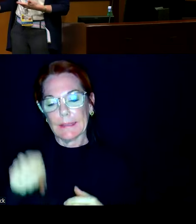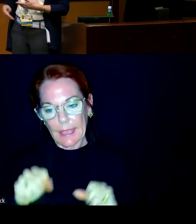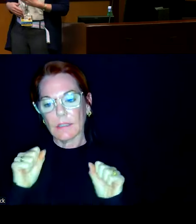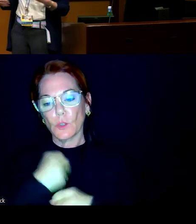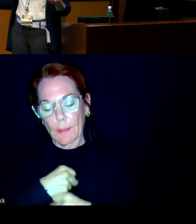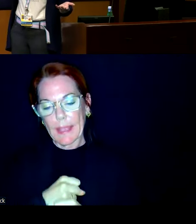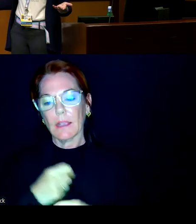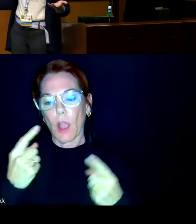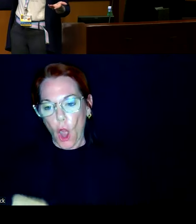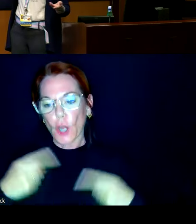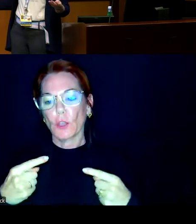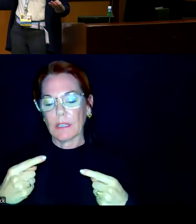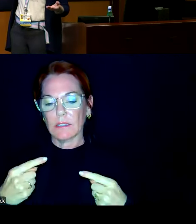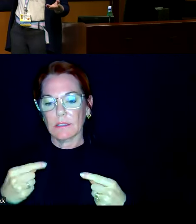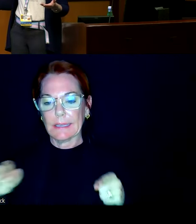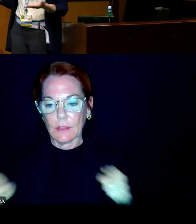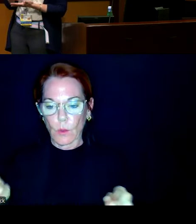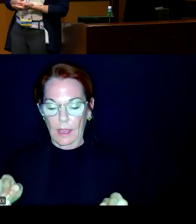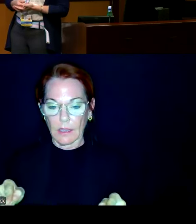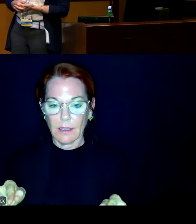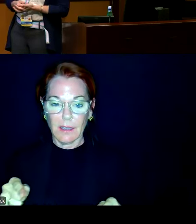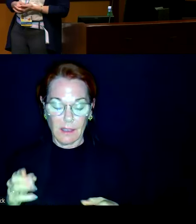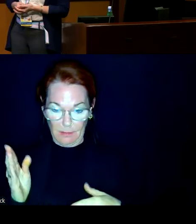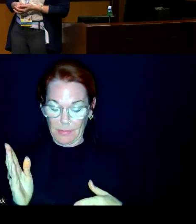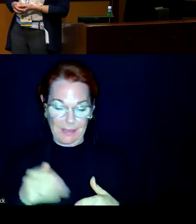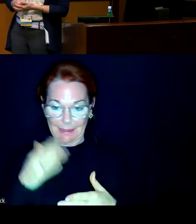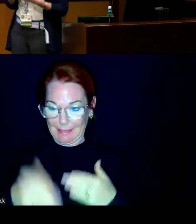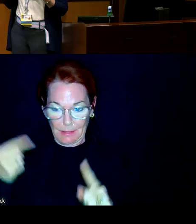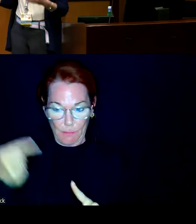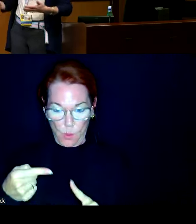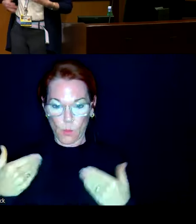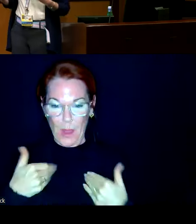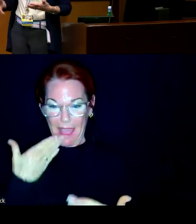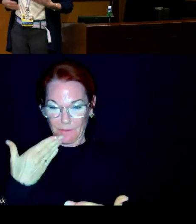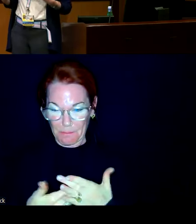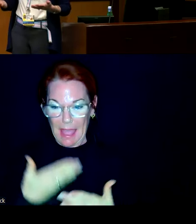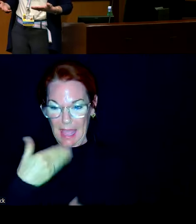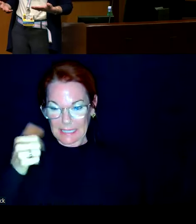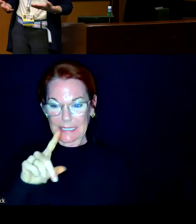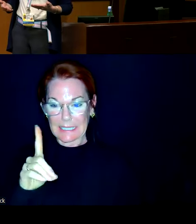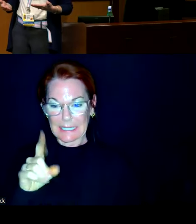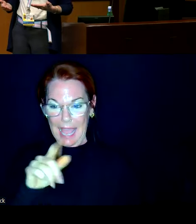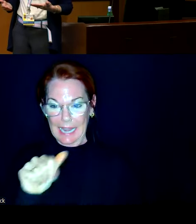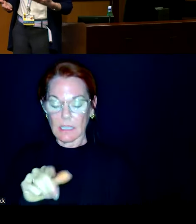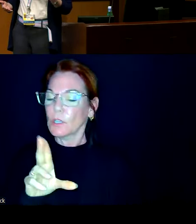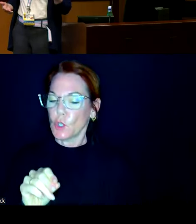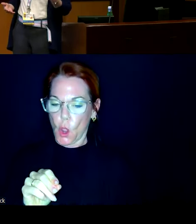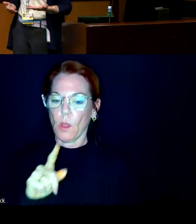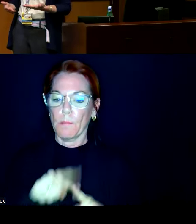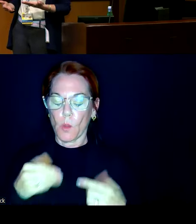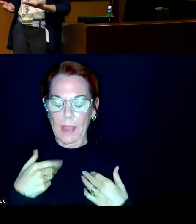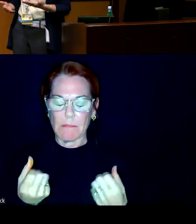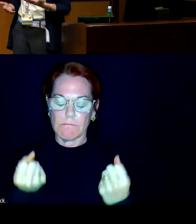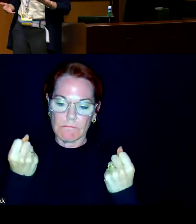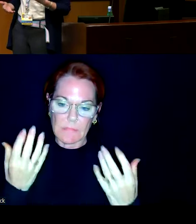day, do we have the best data? No, but we have clinical experience, decades and decades of clinical experience, and